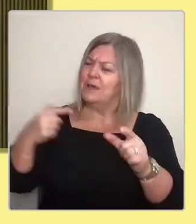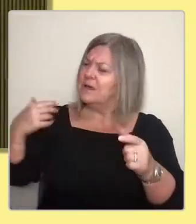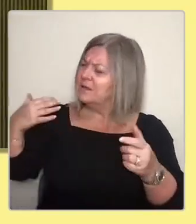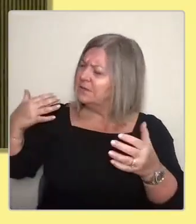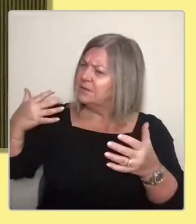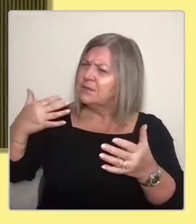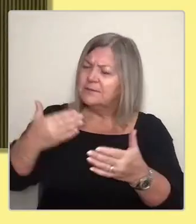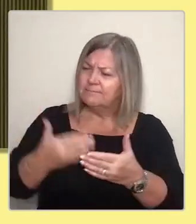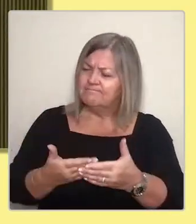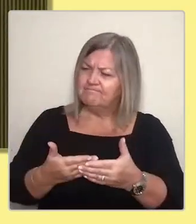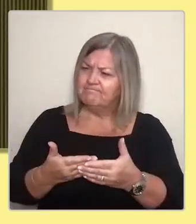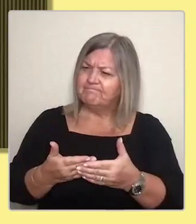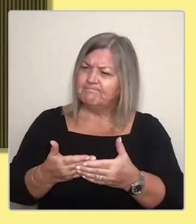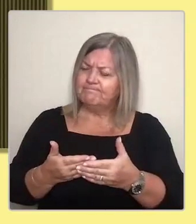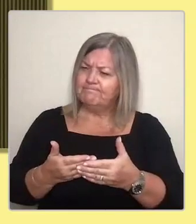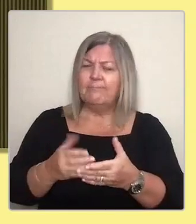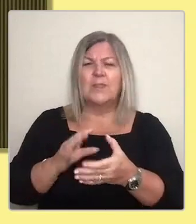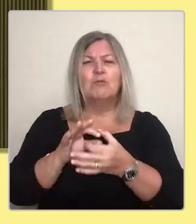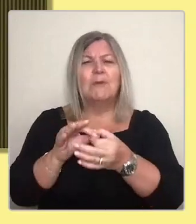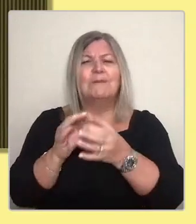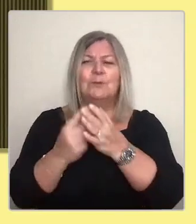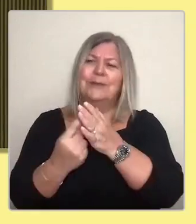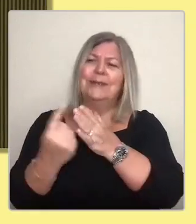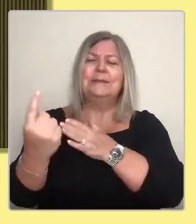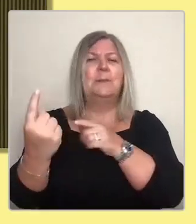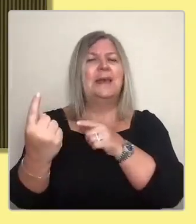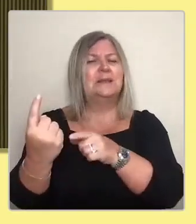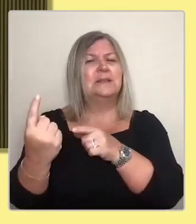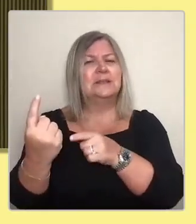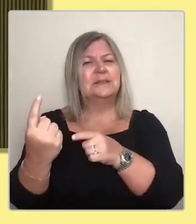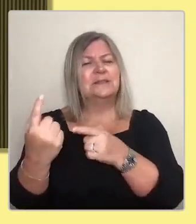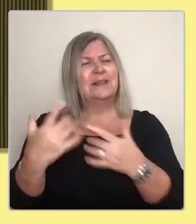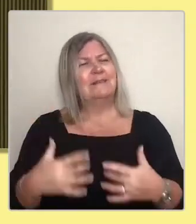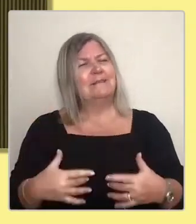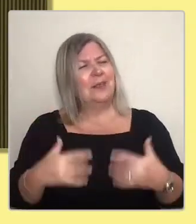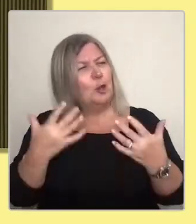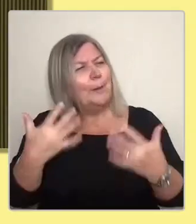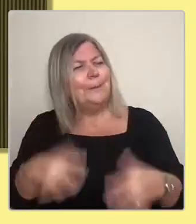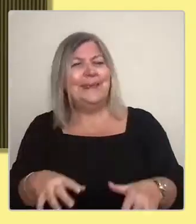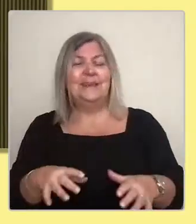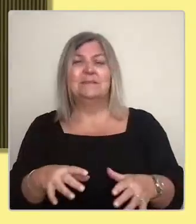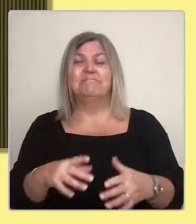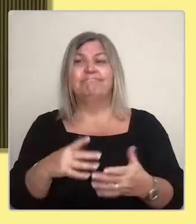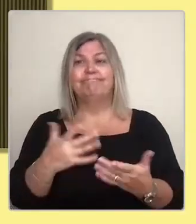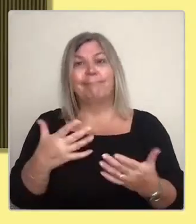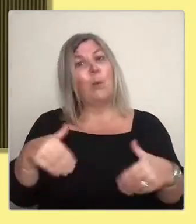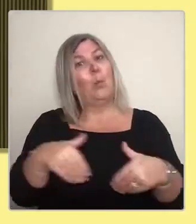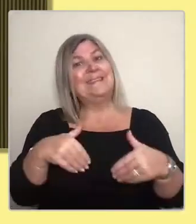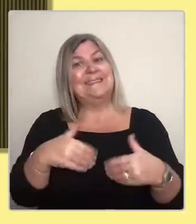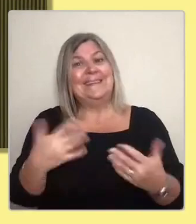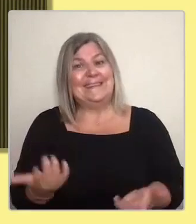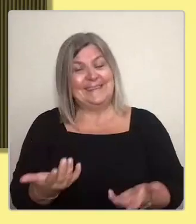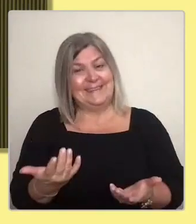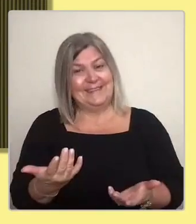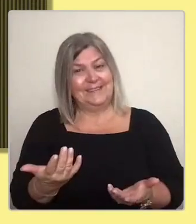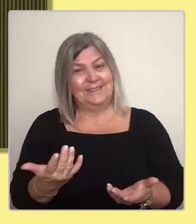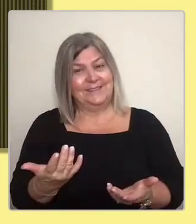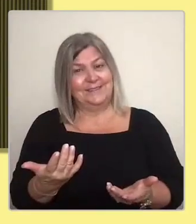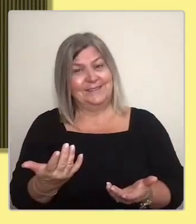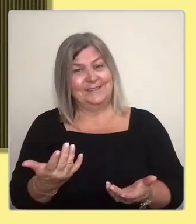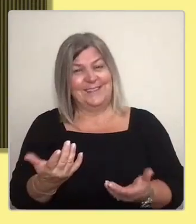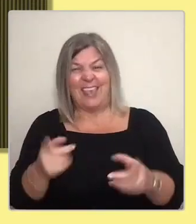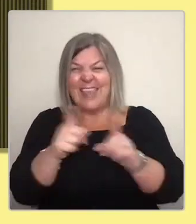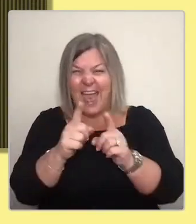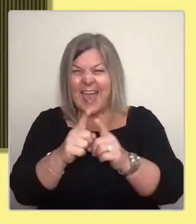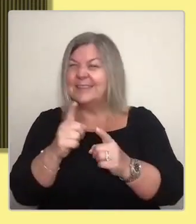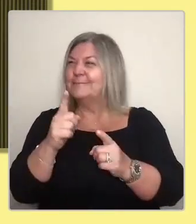the independence question, I feel like we've been treading water. You know, it's as if we're out at sea and we're swimming, we're